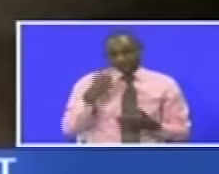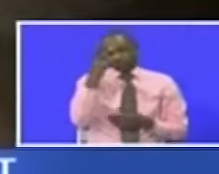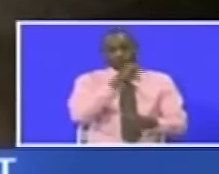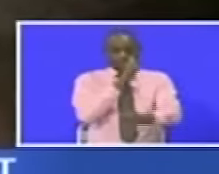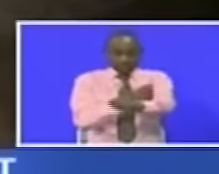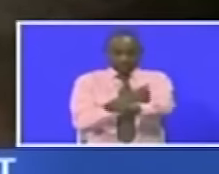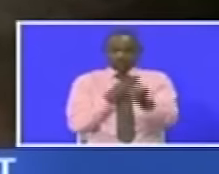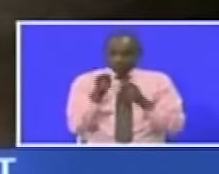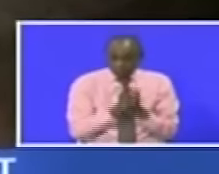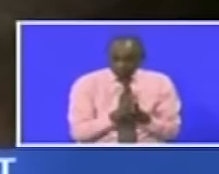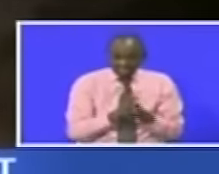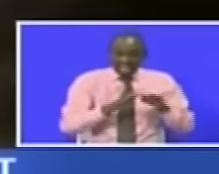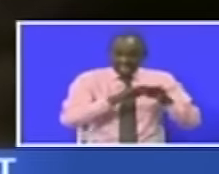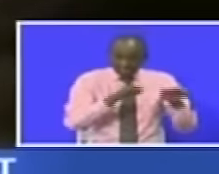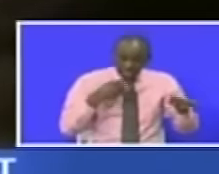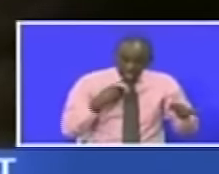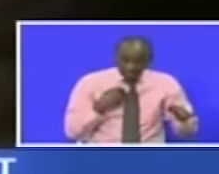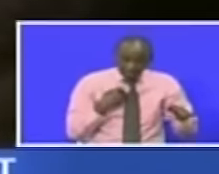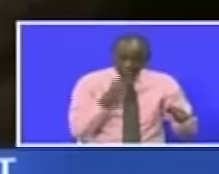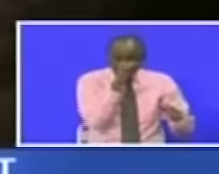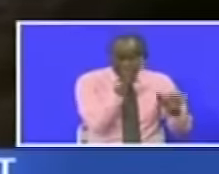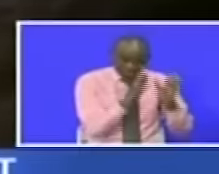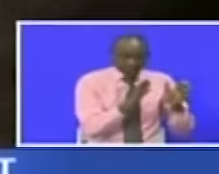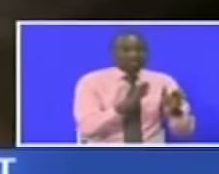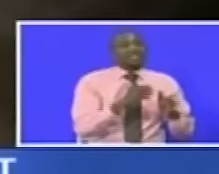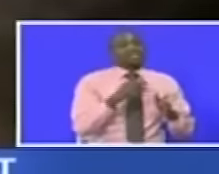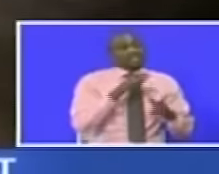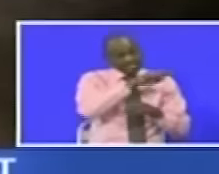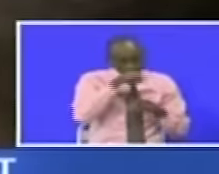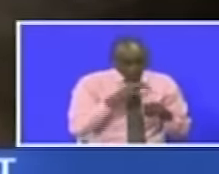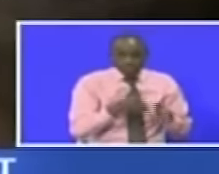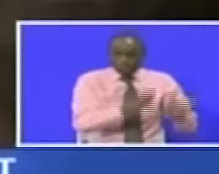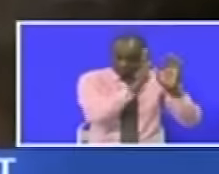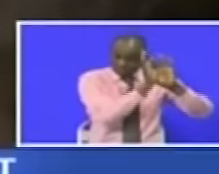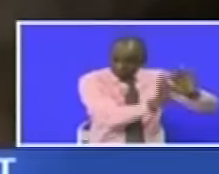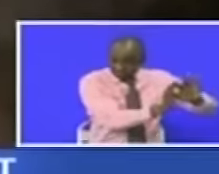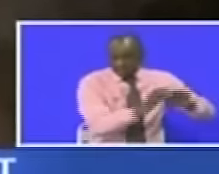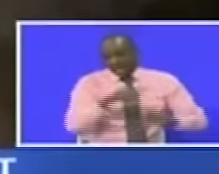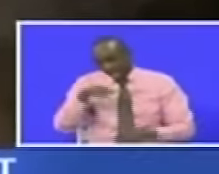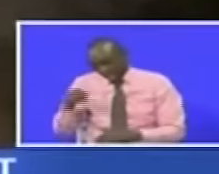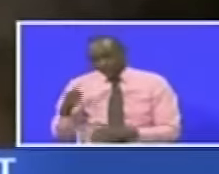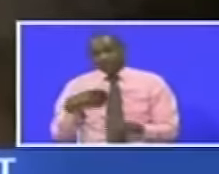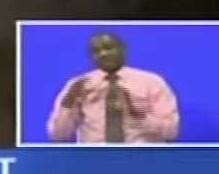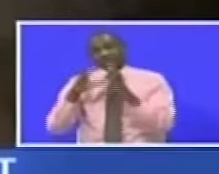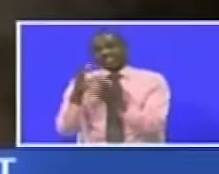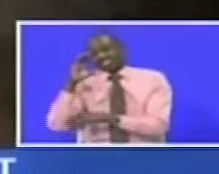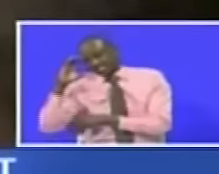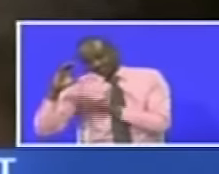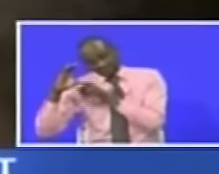authorities. One which is looking at national highways, and then now we have class C, which we have discussed now.